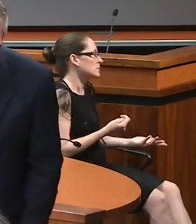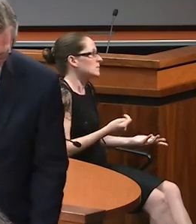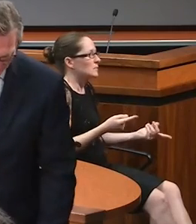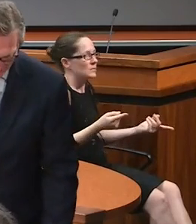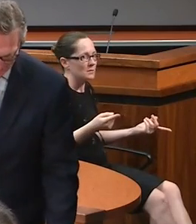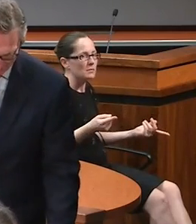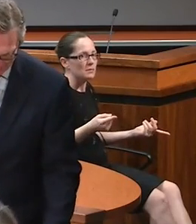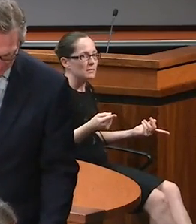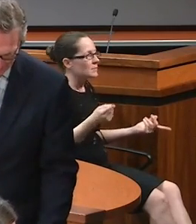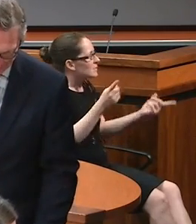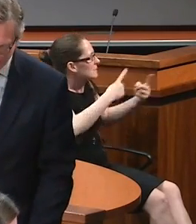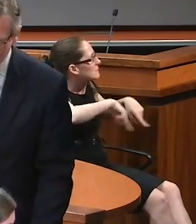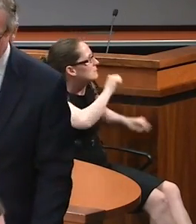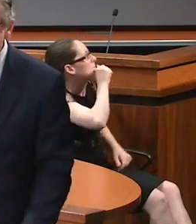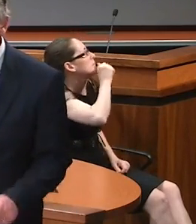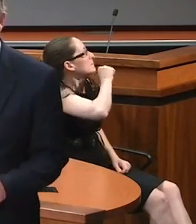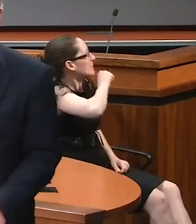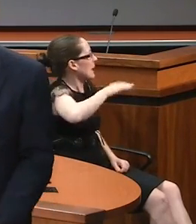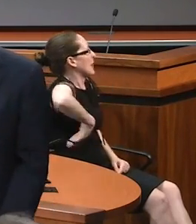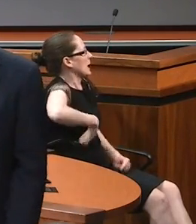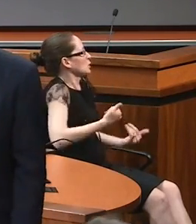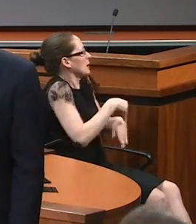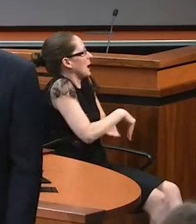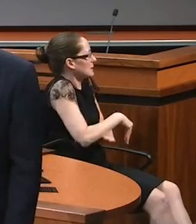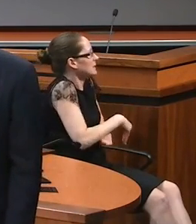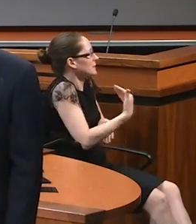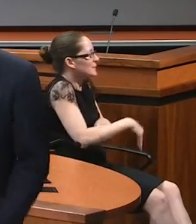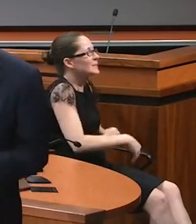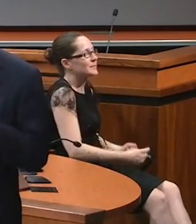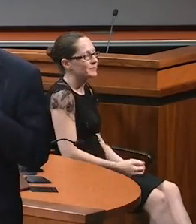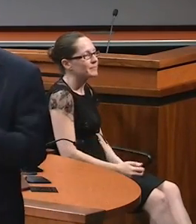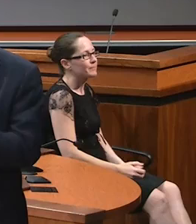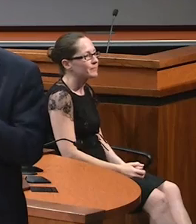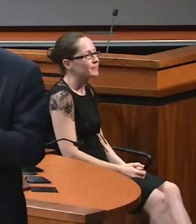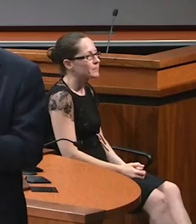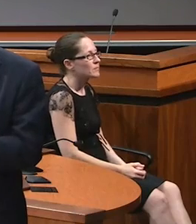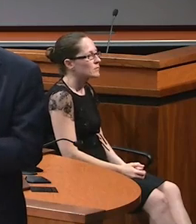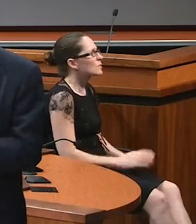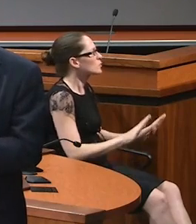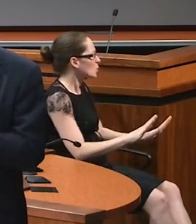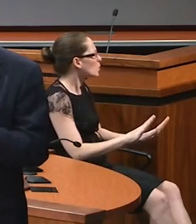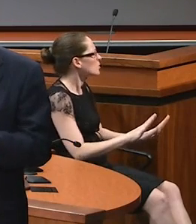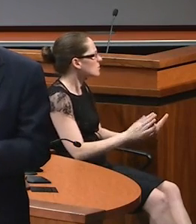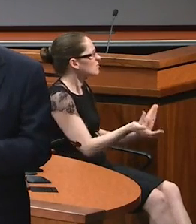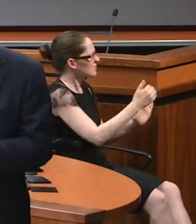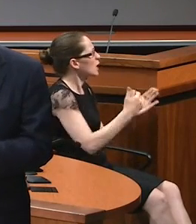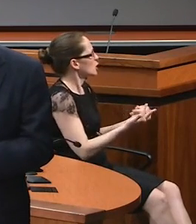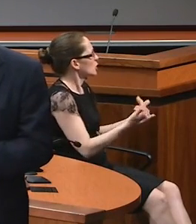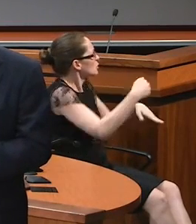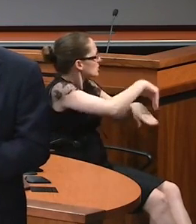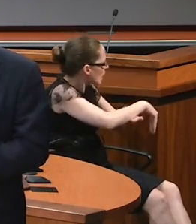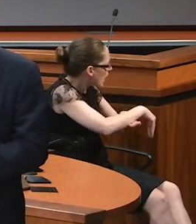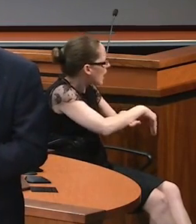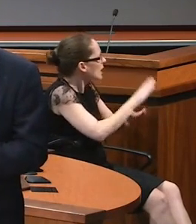as it is. Again, the focus on tonight's discussion, was really on stormwater management, but there's much more for